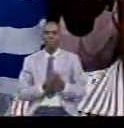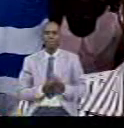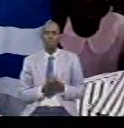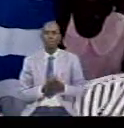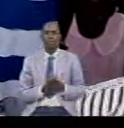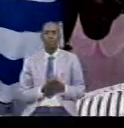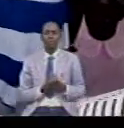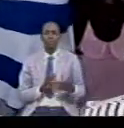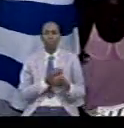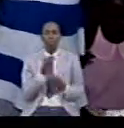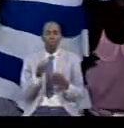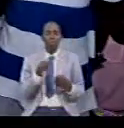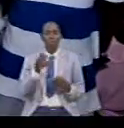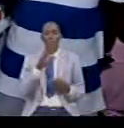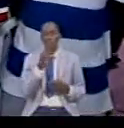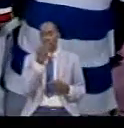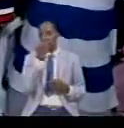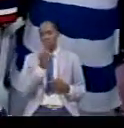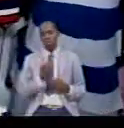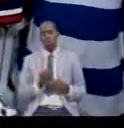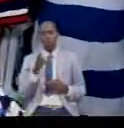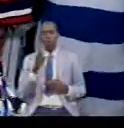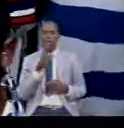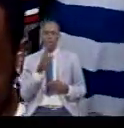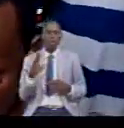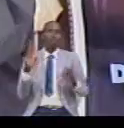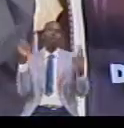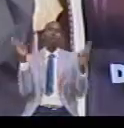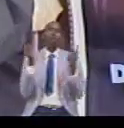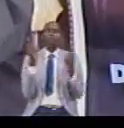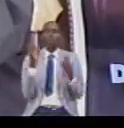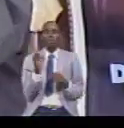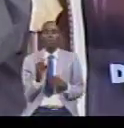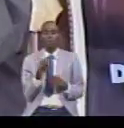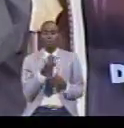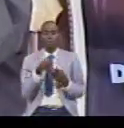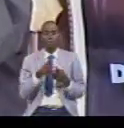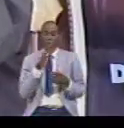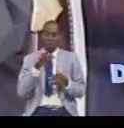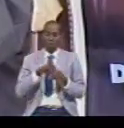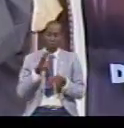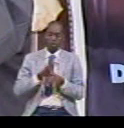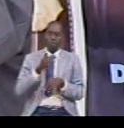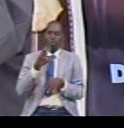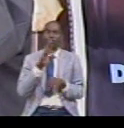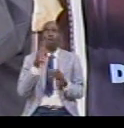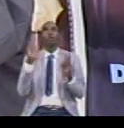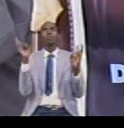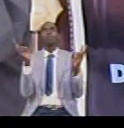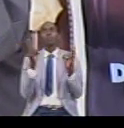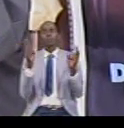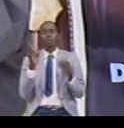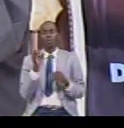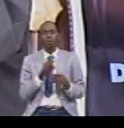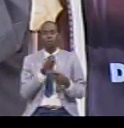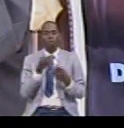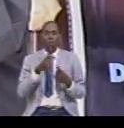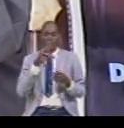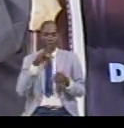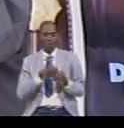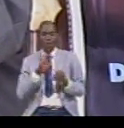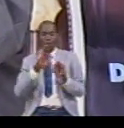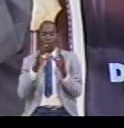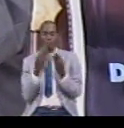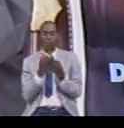When you are alone by yourself, you are victorious. When you are in the church, you are victorious. When you are in the family, you